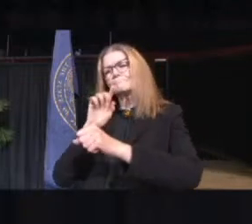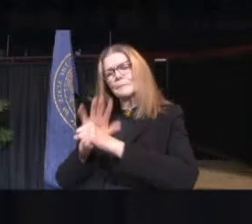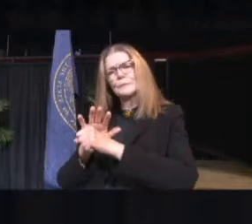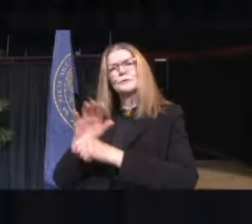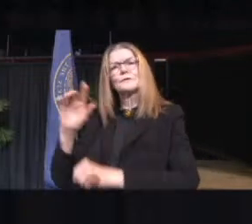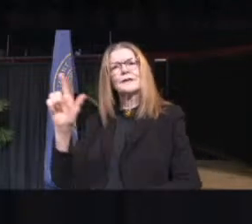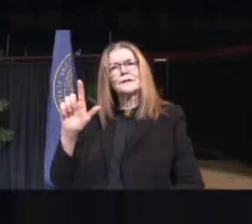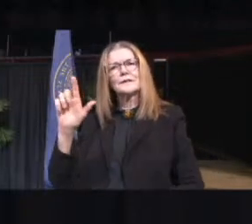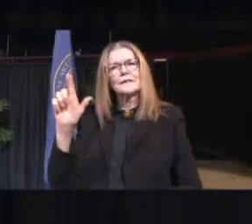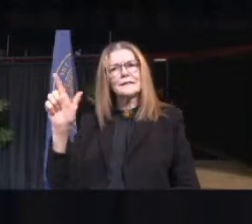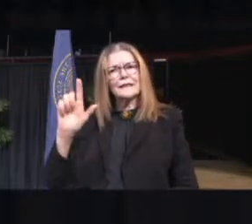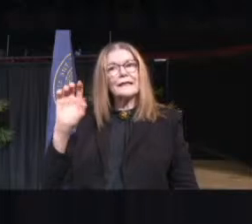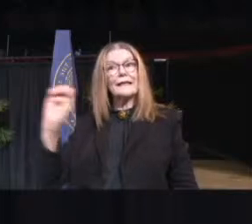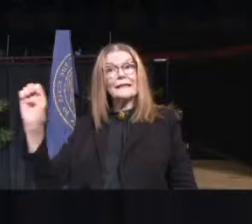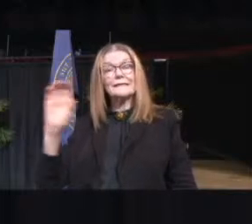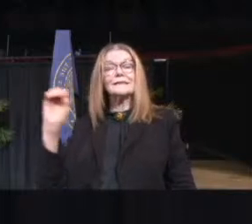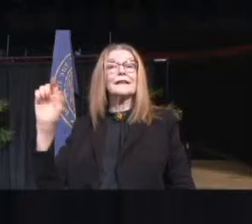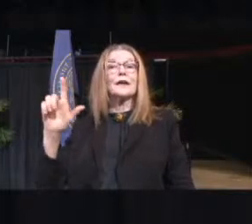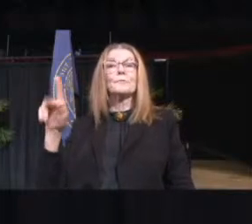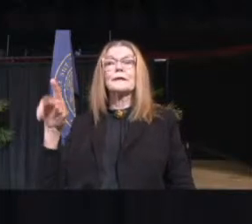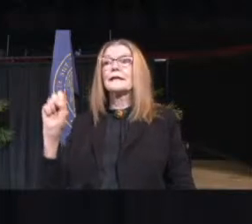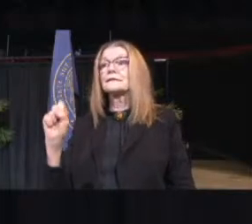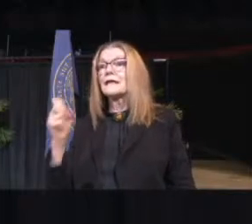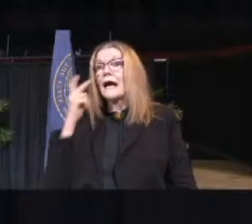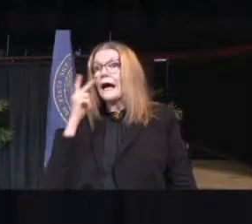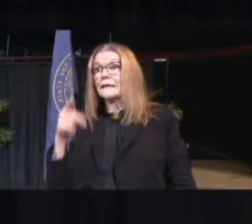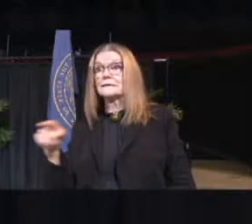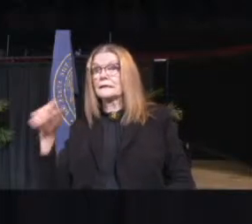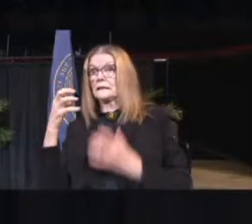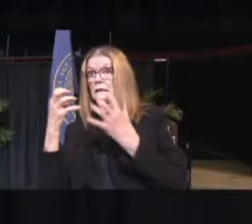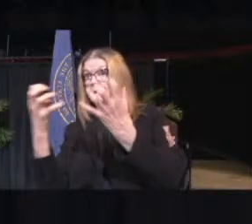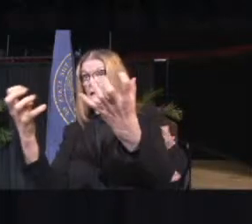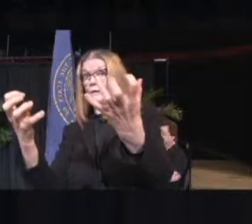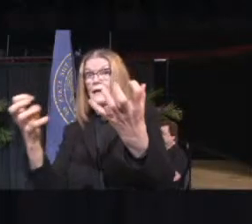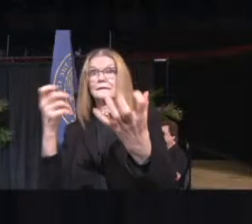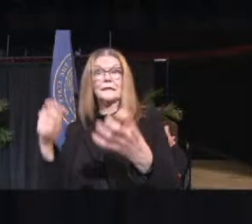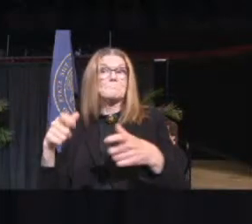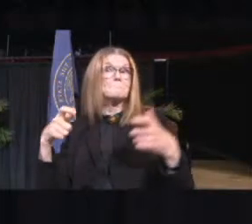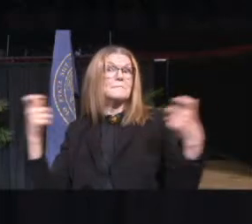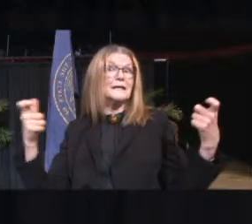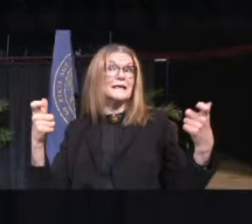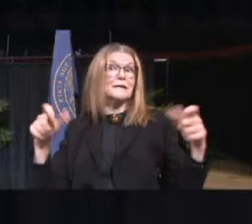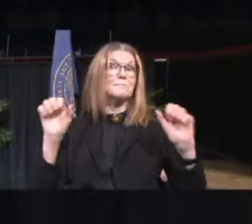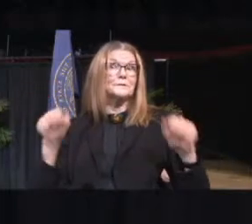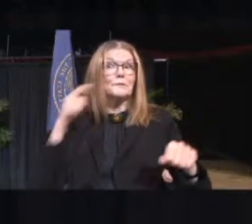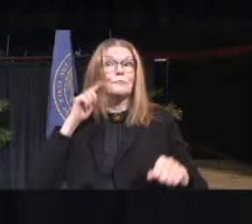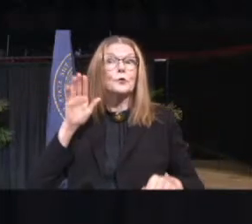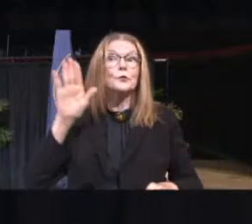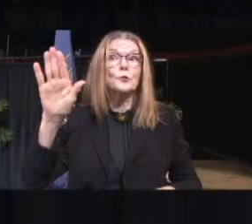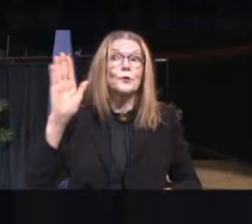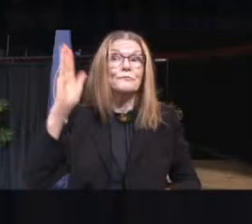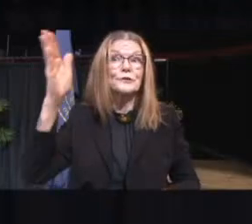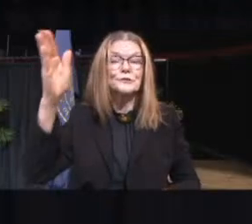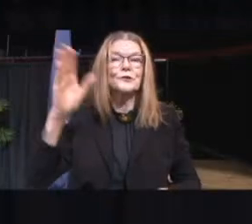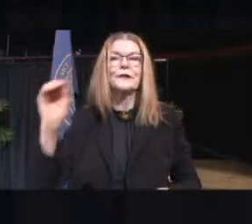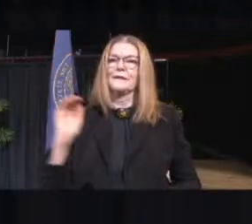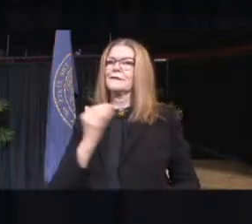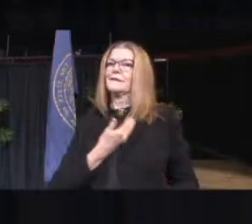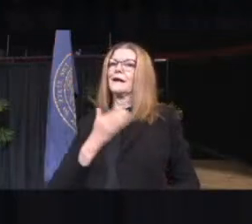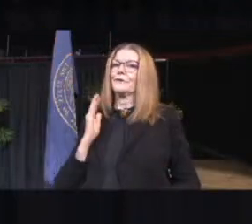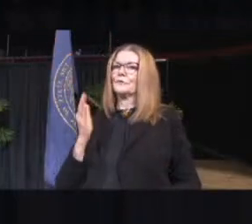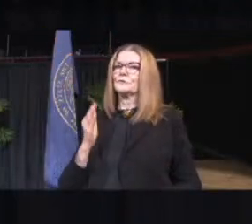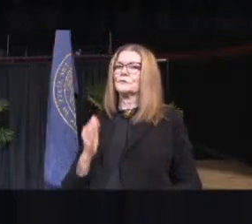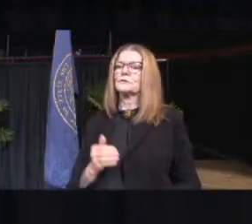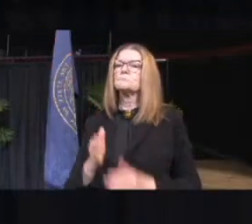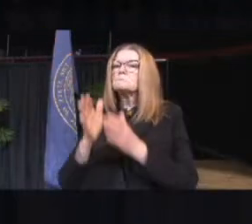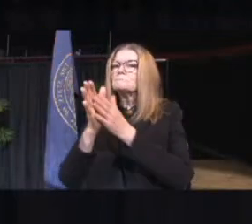your faces, I see nothing short of huge possibility for your future and ours. We can't wait to see what